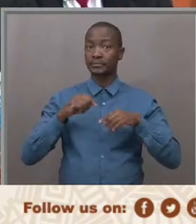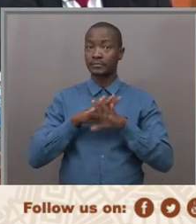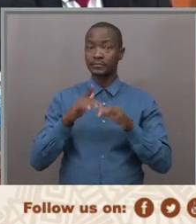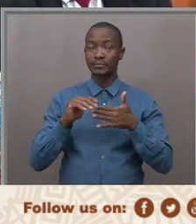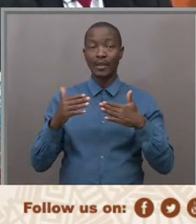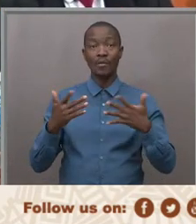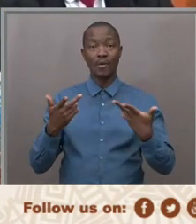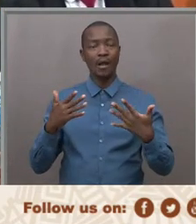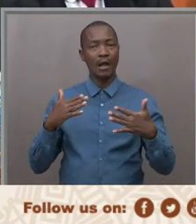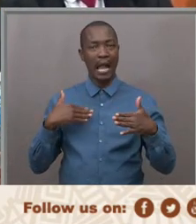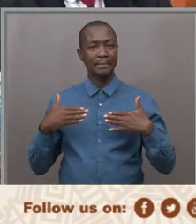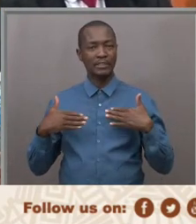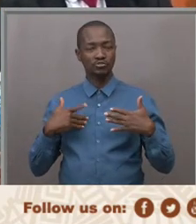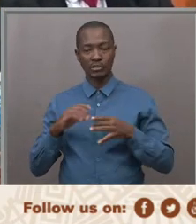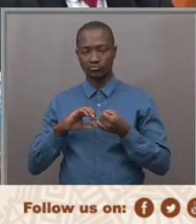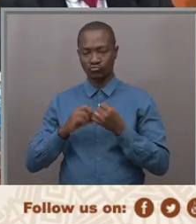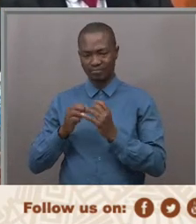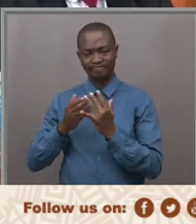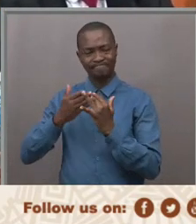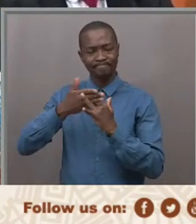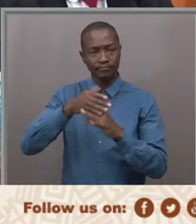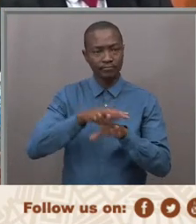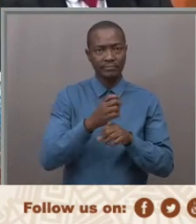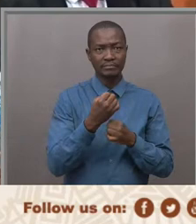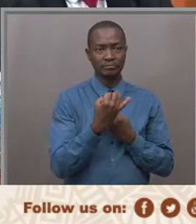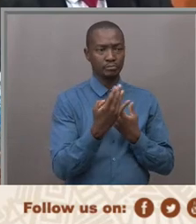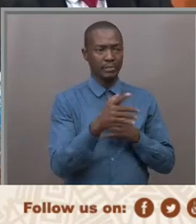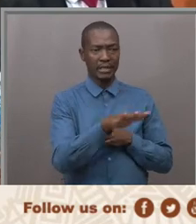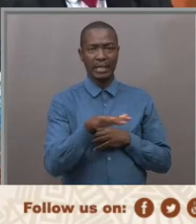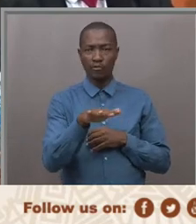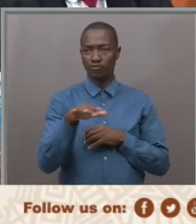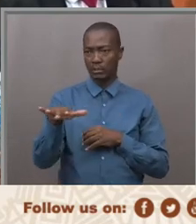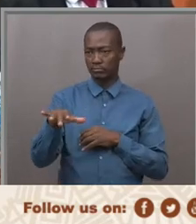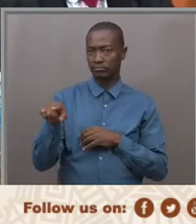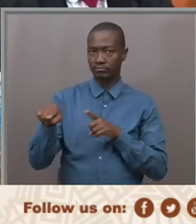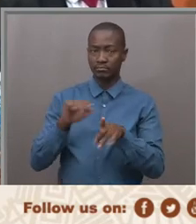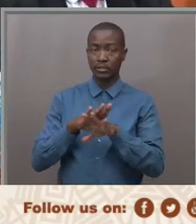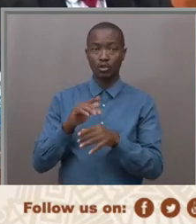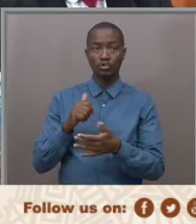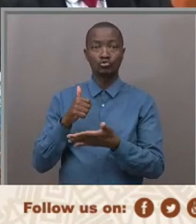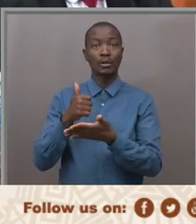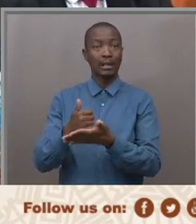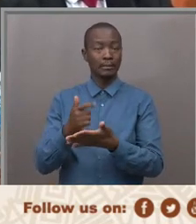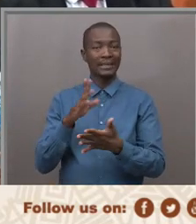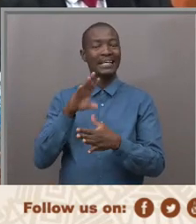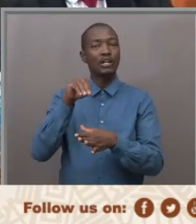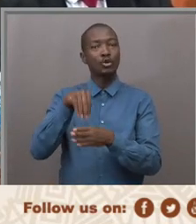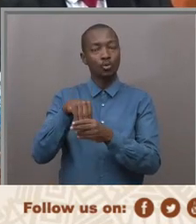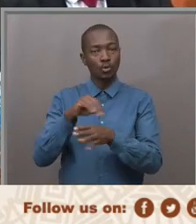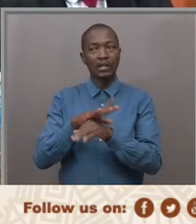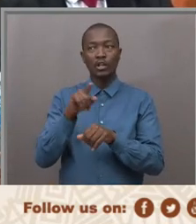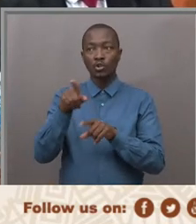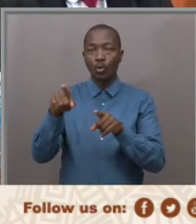has also intervened in a number of areas to assist, including those who are